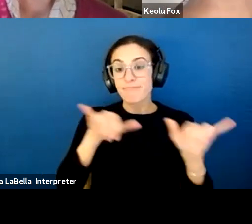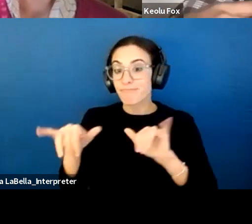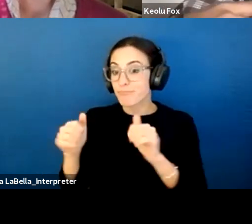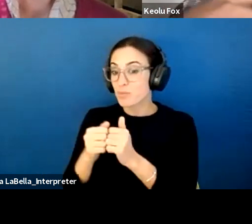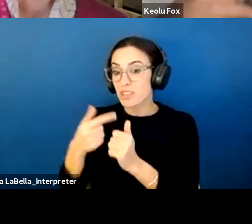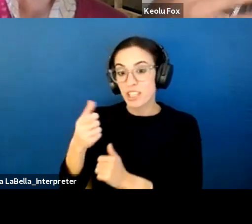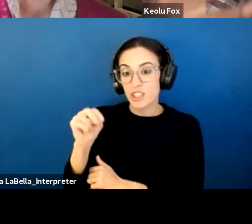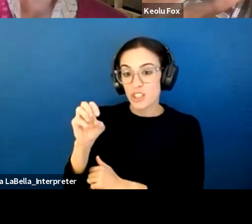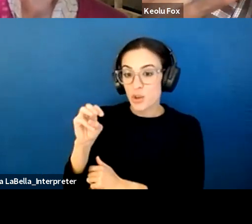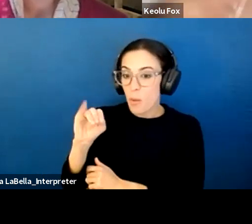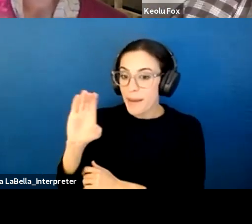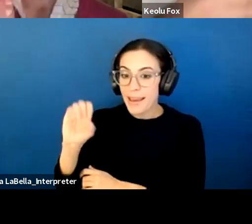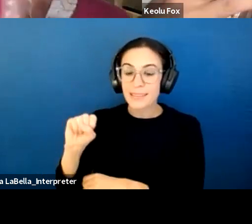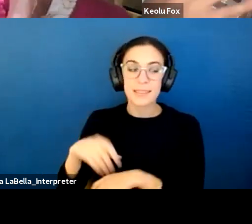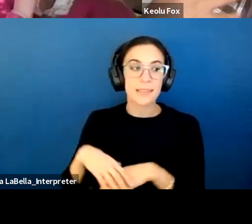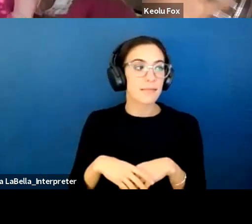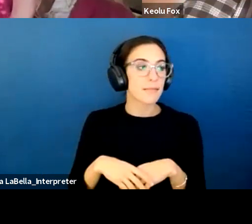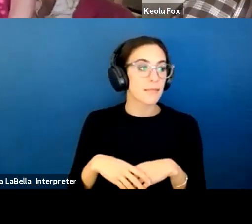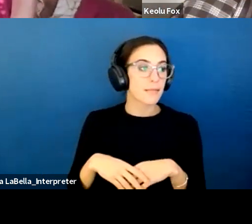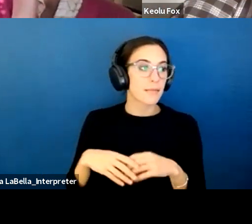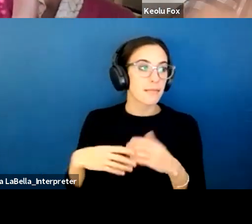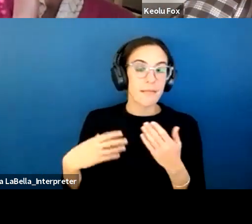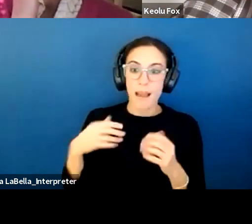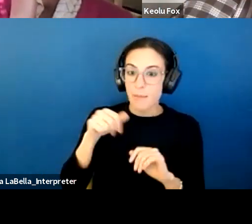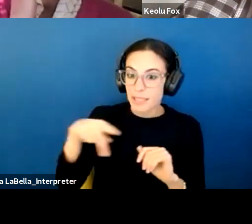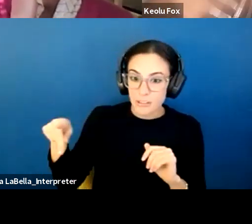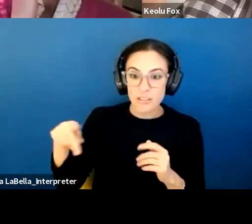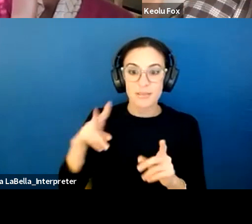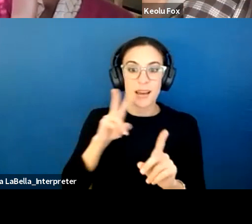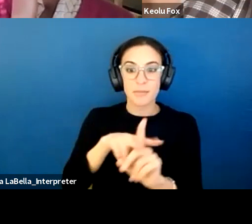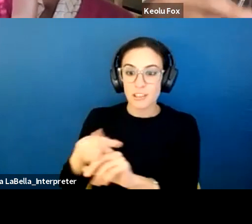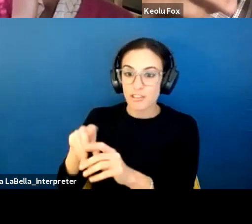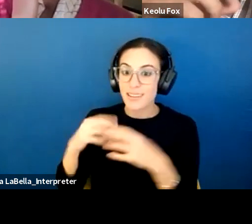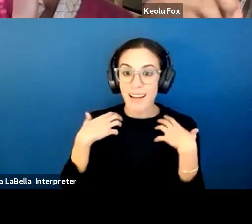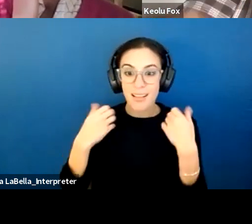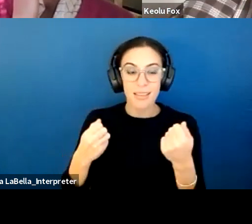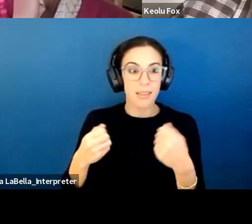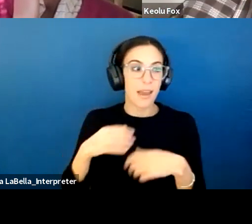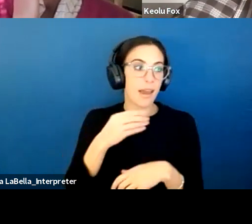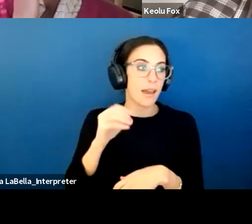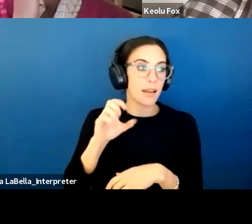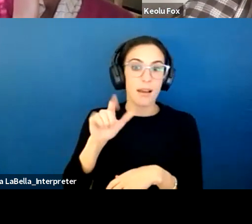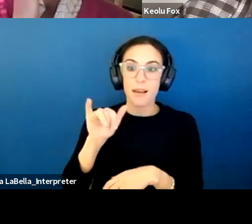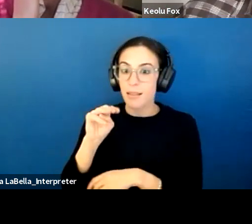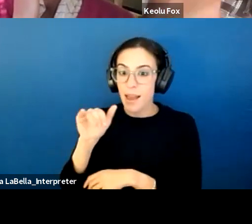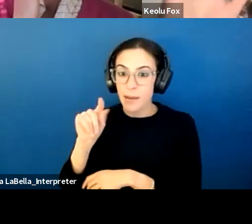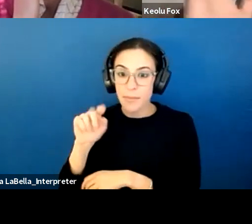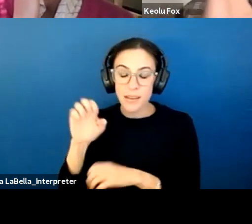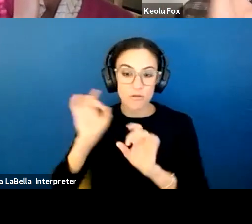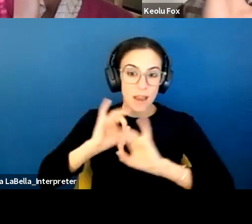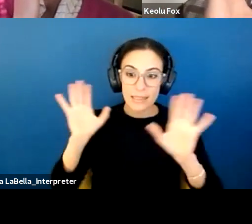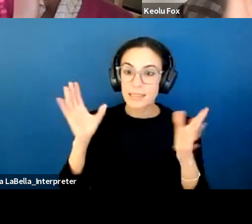genomics and the applications in health and many other things, and, you know, the climate crisis. I just wish we could